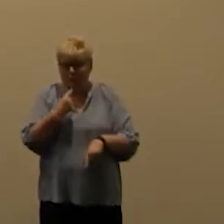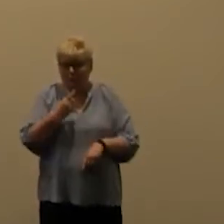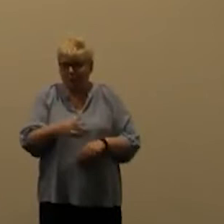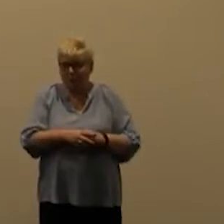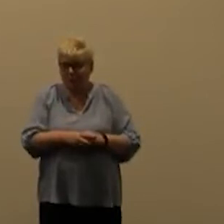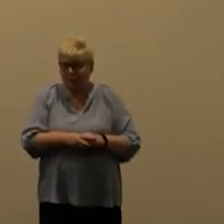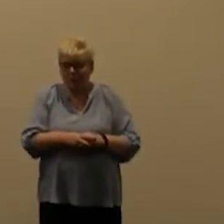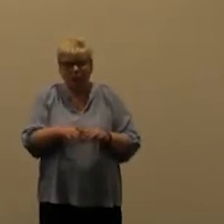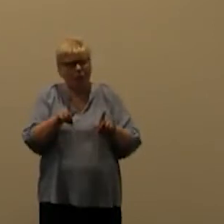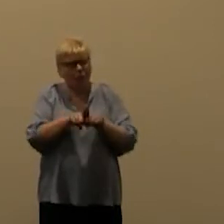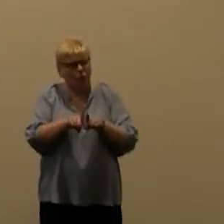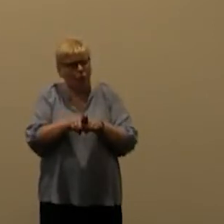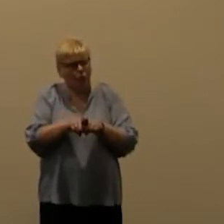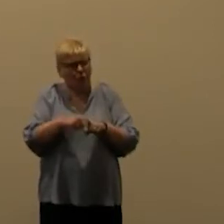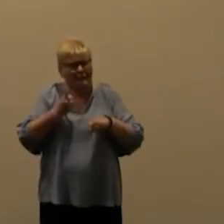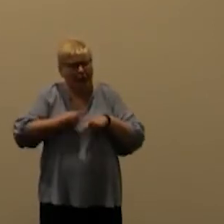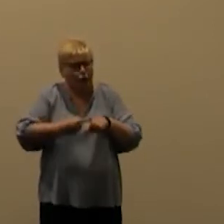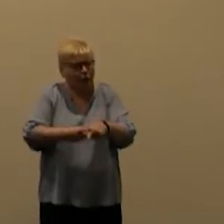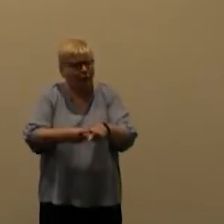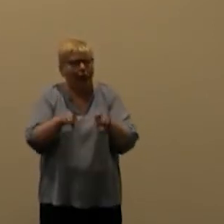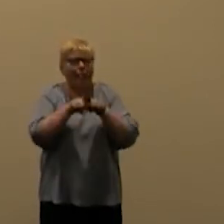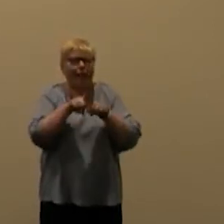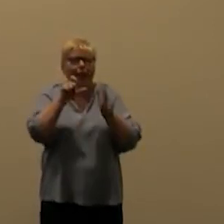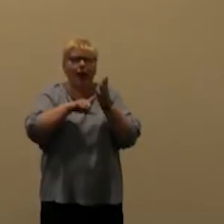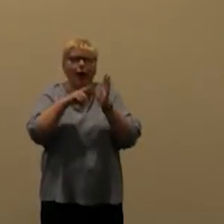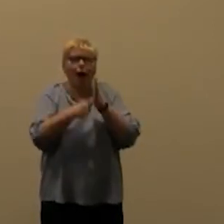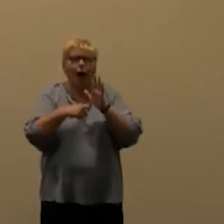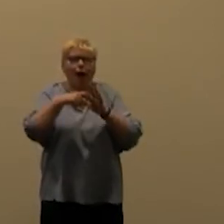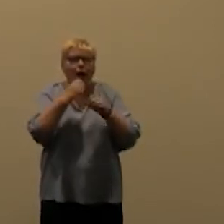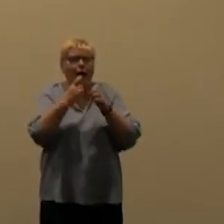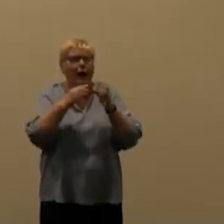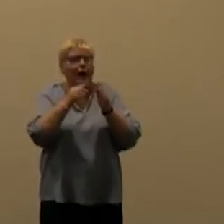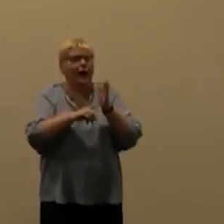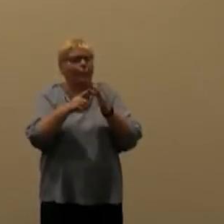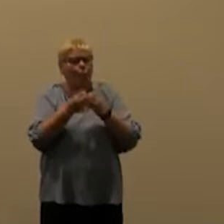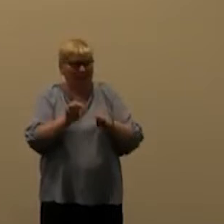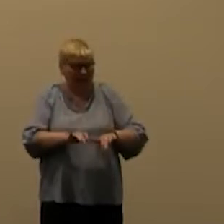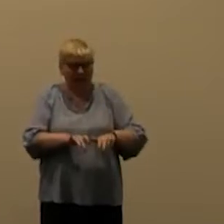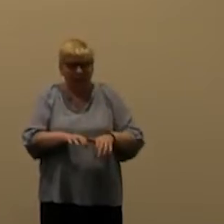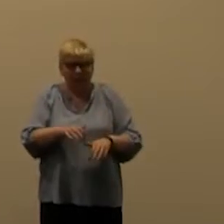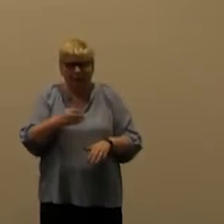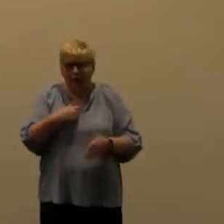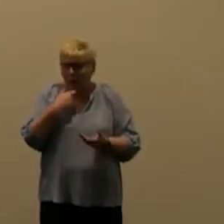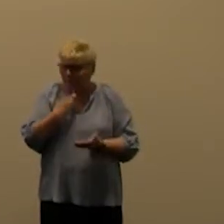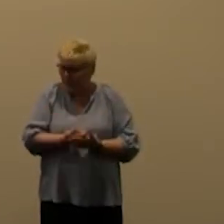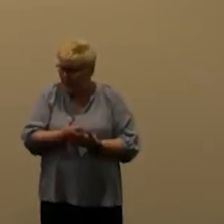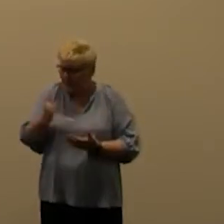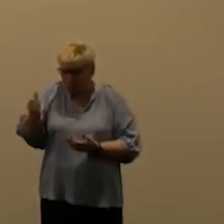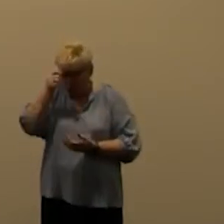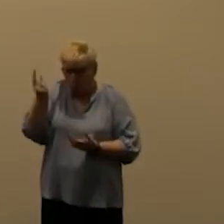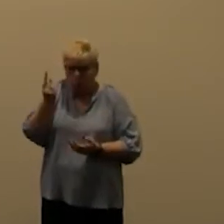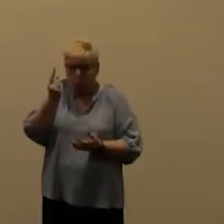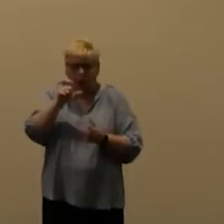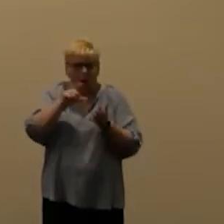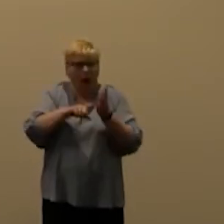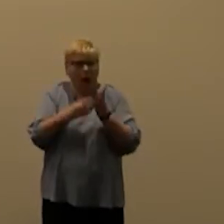that also dashing, like Clark Gable with a keyboard. I'm very impressed that a millennial actually knows who Clark Gable is, of course,